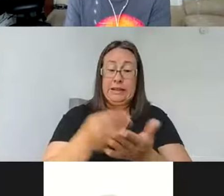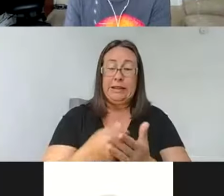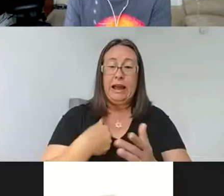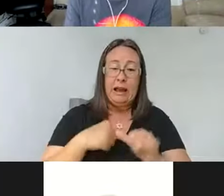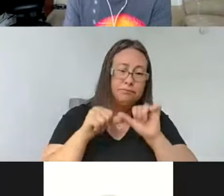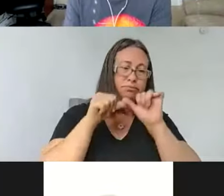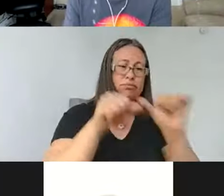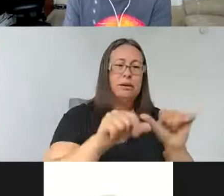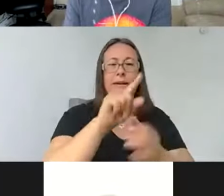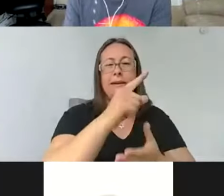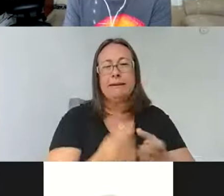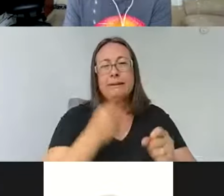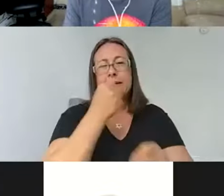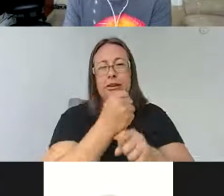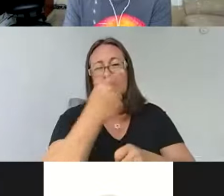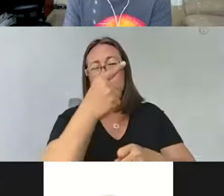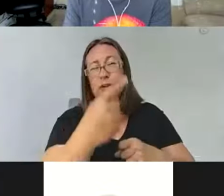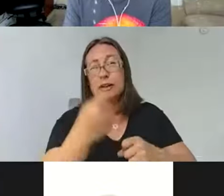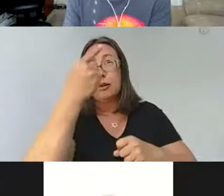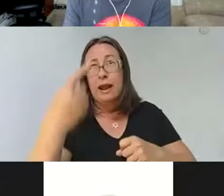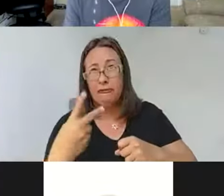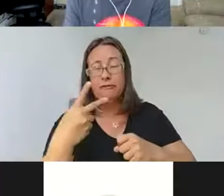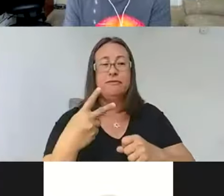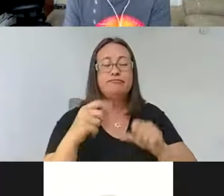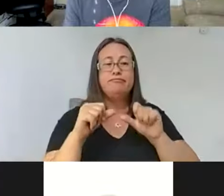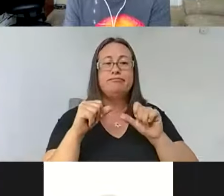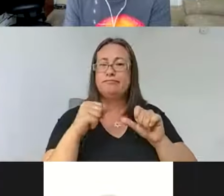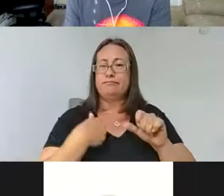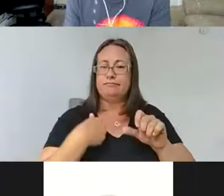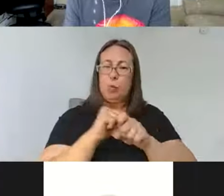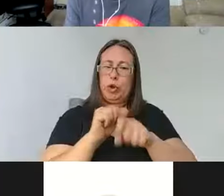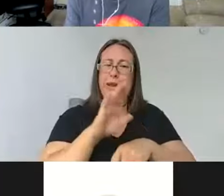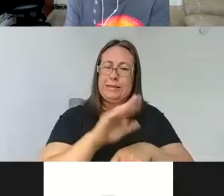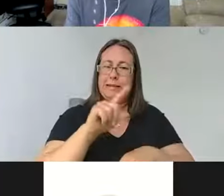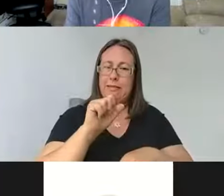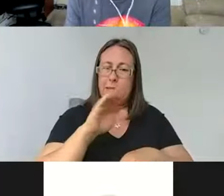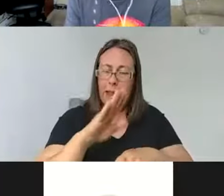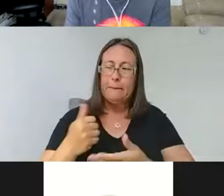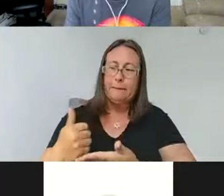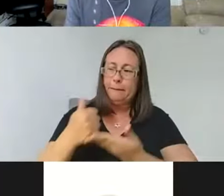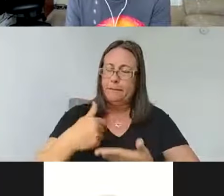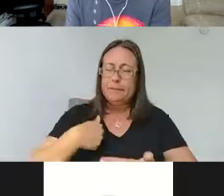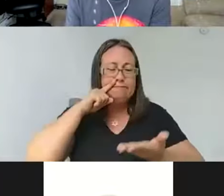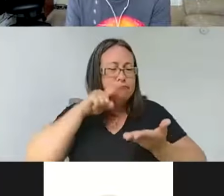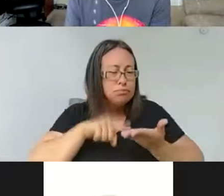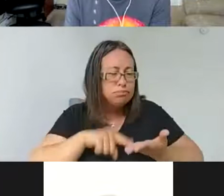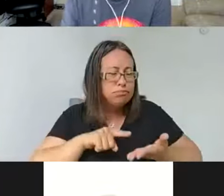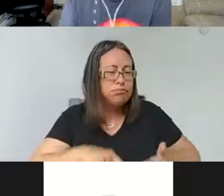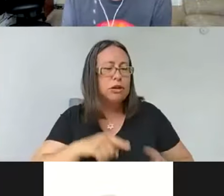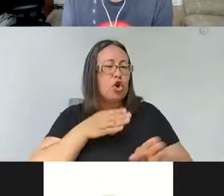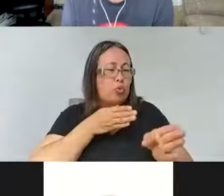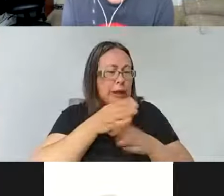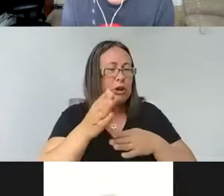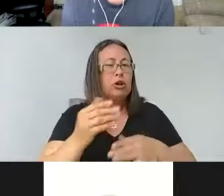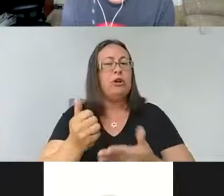lab. And he helped me figure out, what careers I could look into, how to apply to grad school. And these programs were